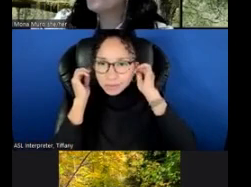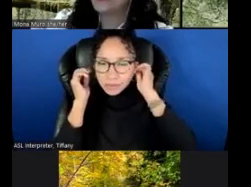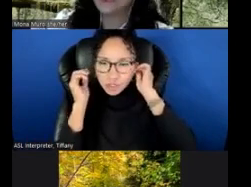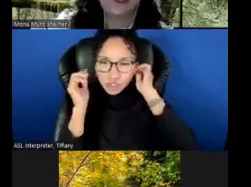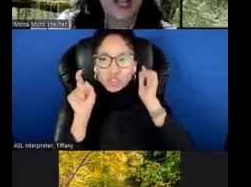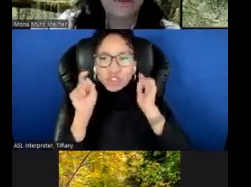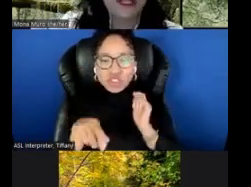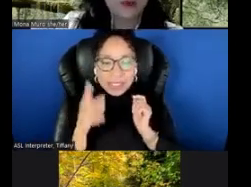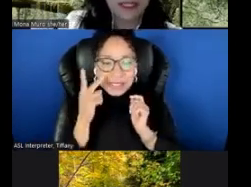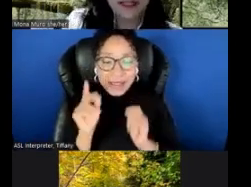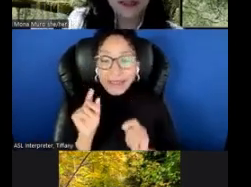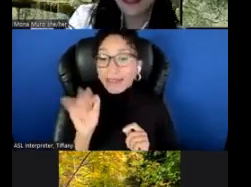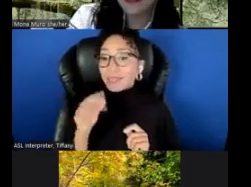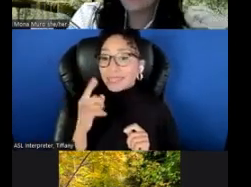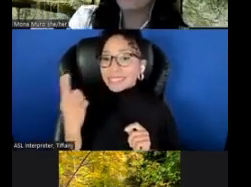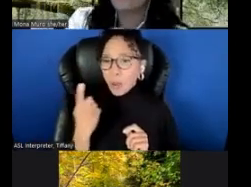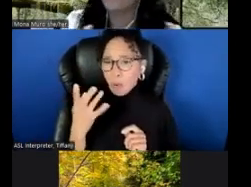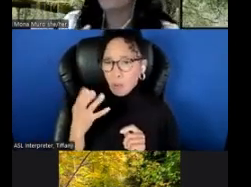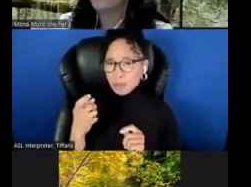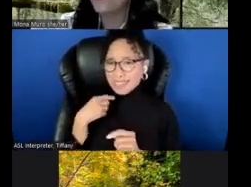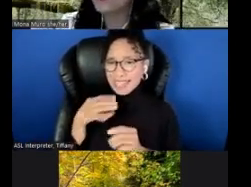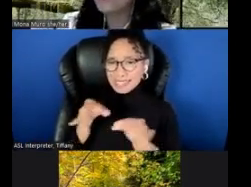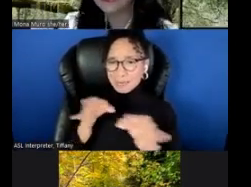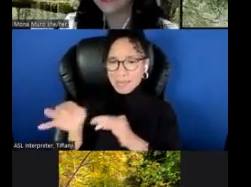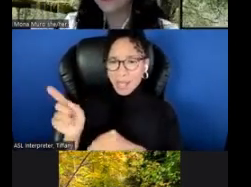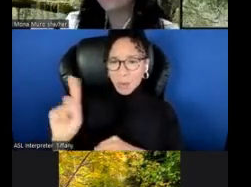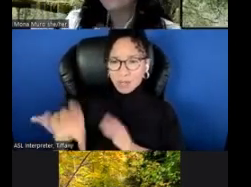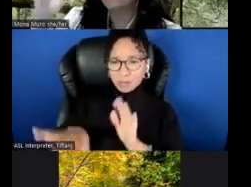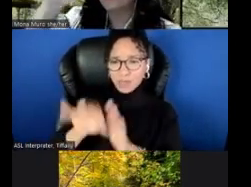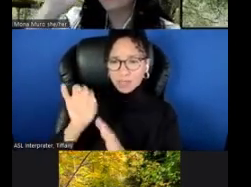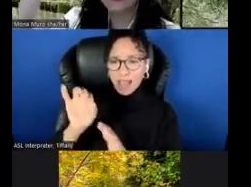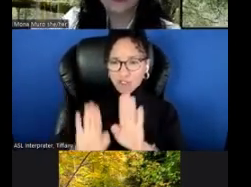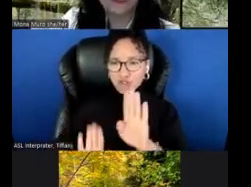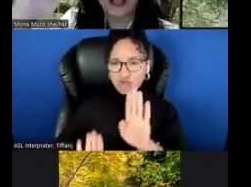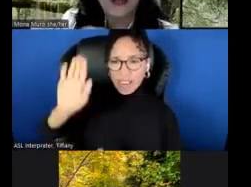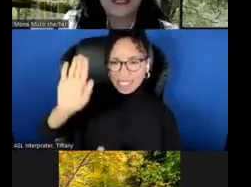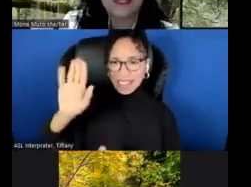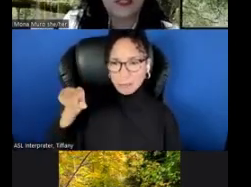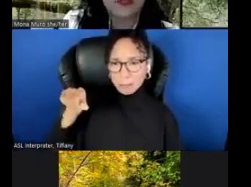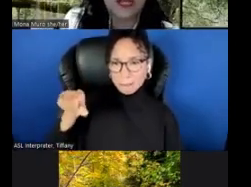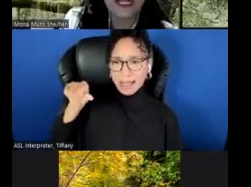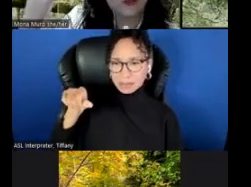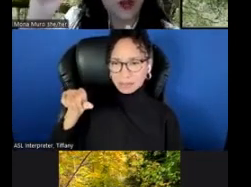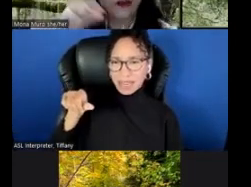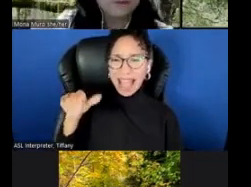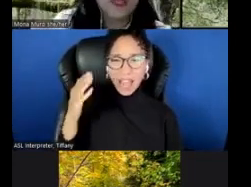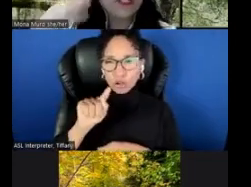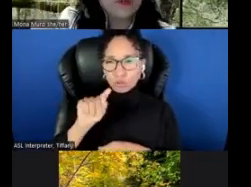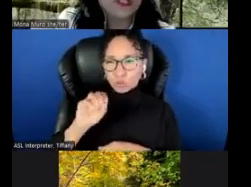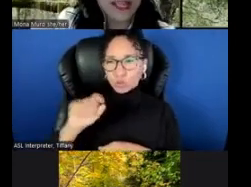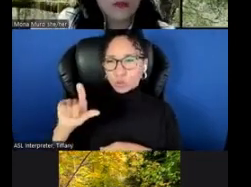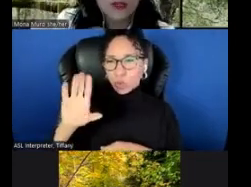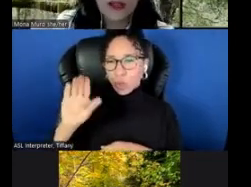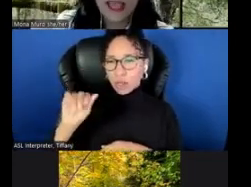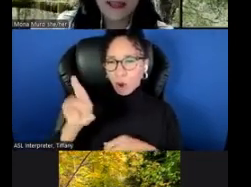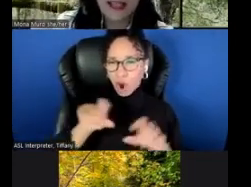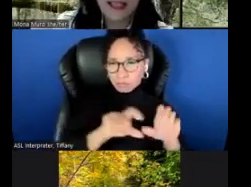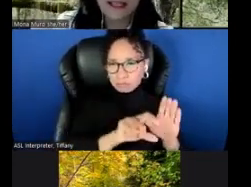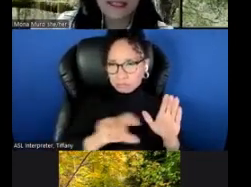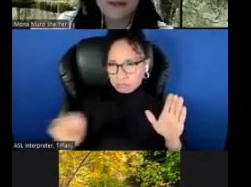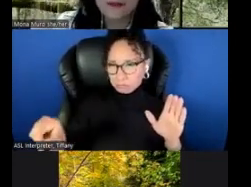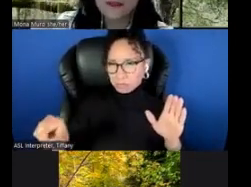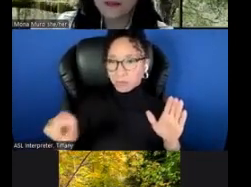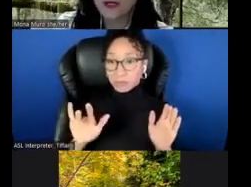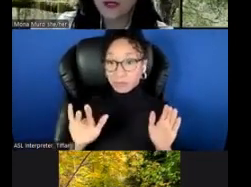If someone wants to share in the chat box where exactly that is, that would be much appreciated. But it's in your chat box Zoom toolbar. Once you raise your hand, we'll go